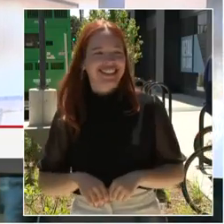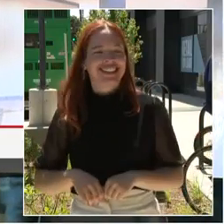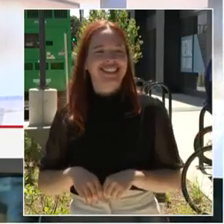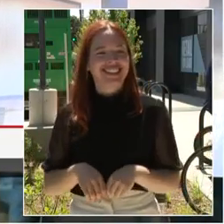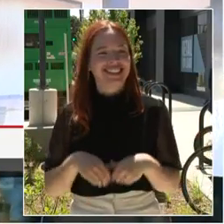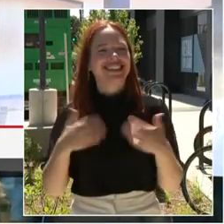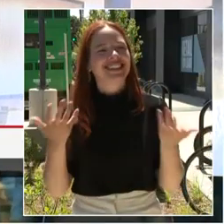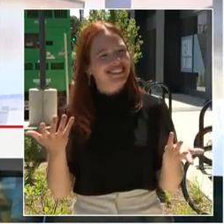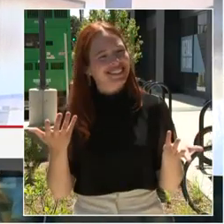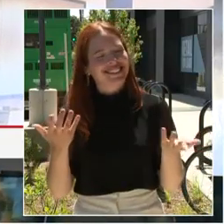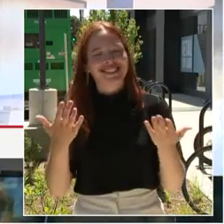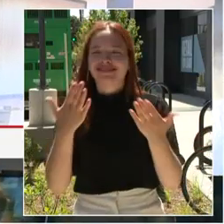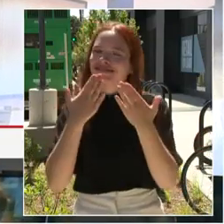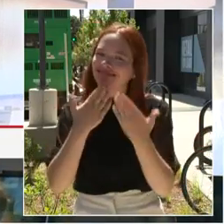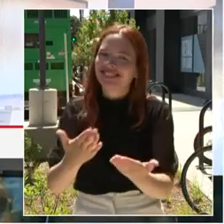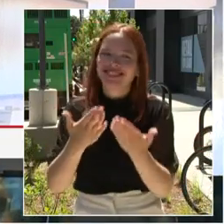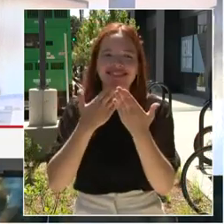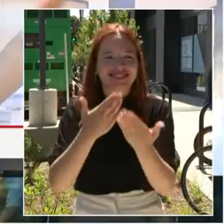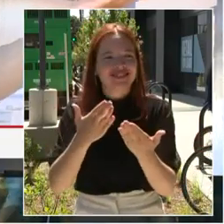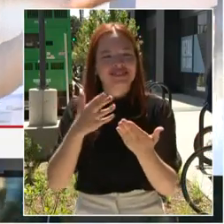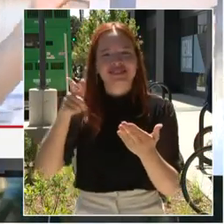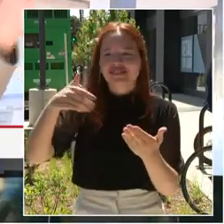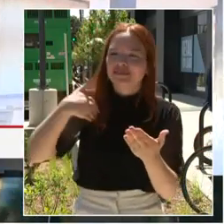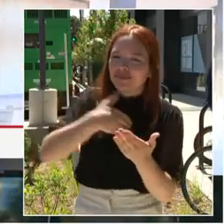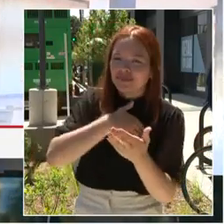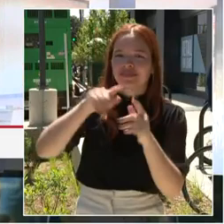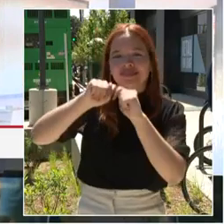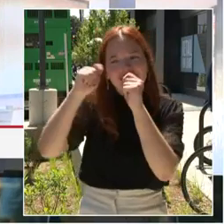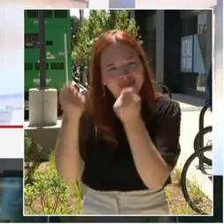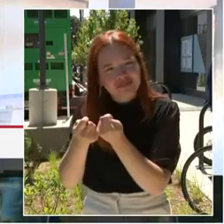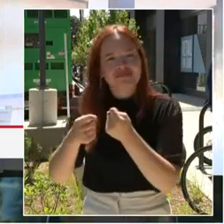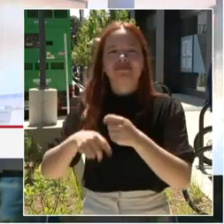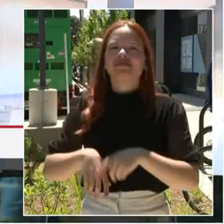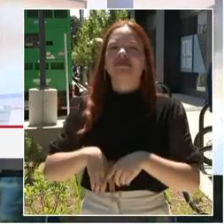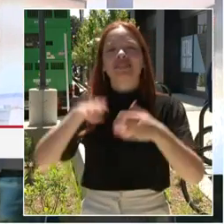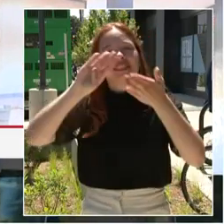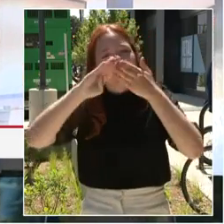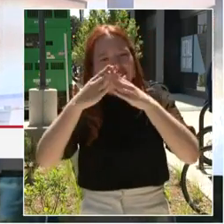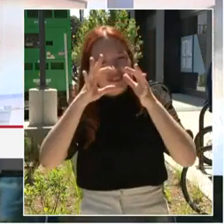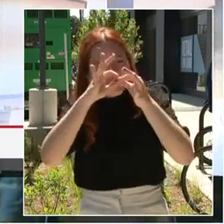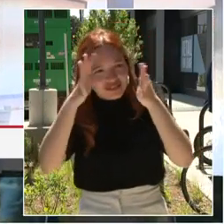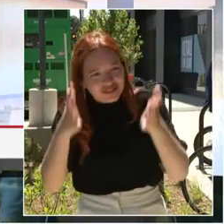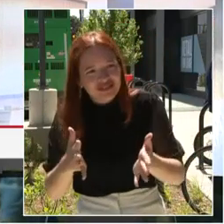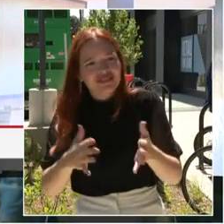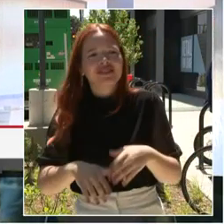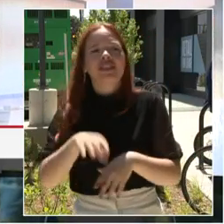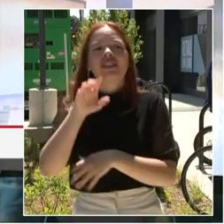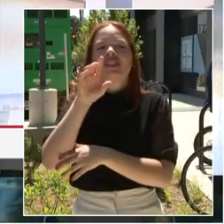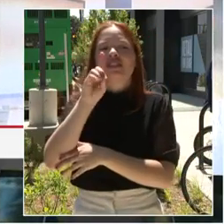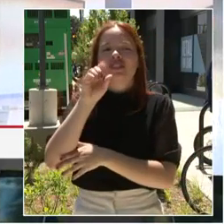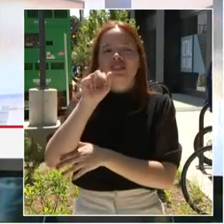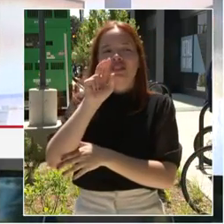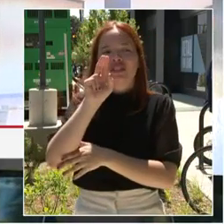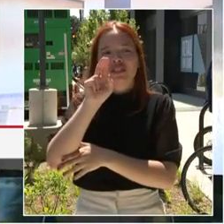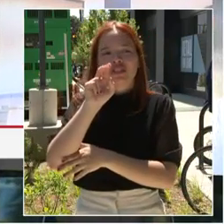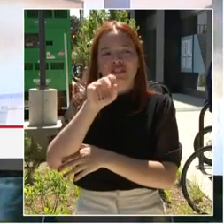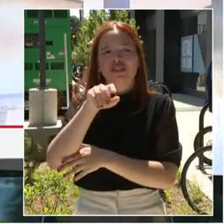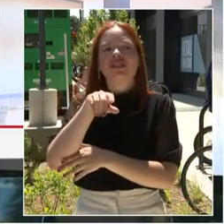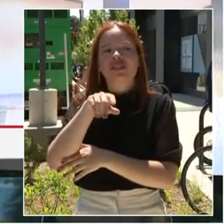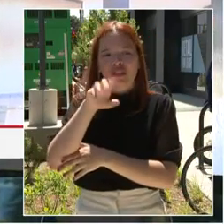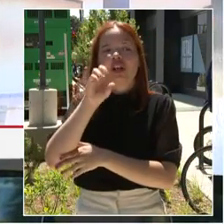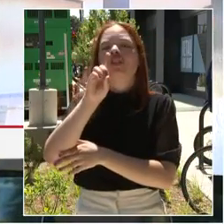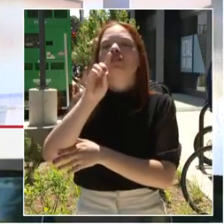to acknowledge that the city administrator for the district has joined us. Kevin Donahue's here. I